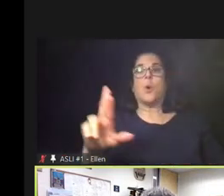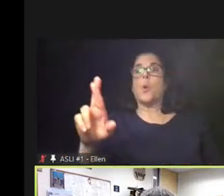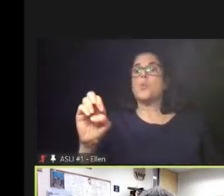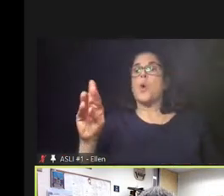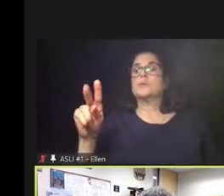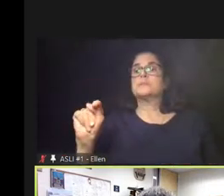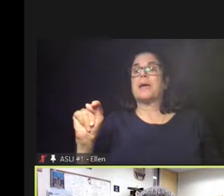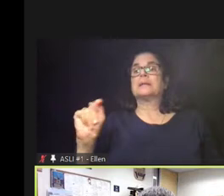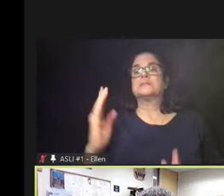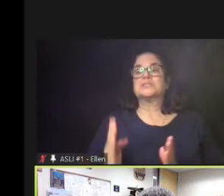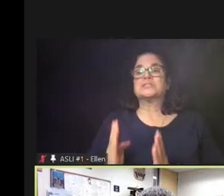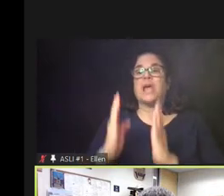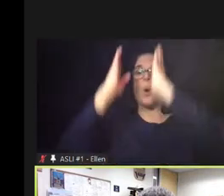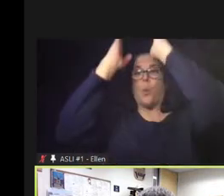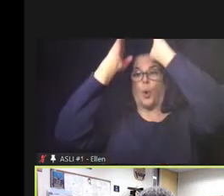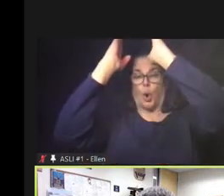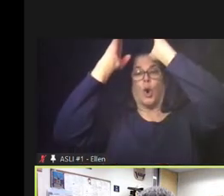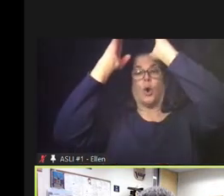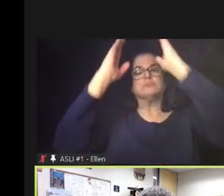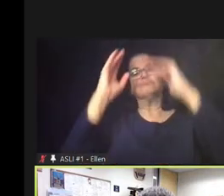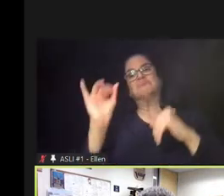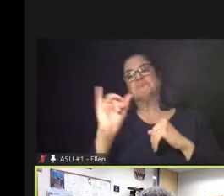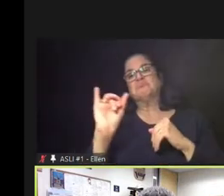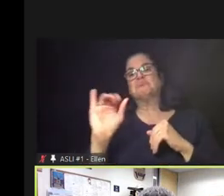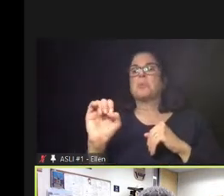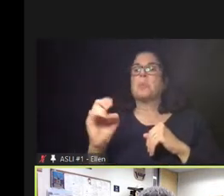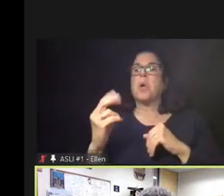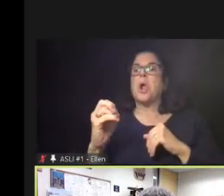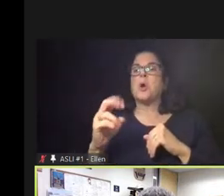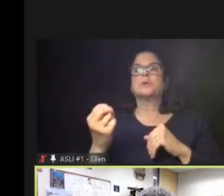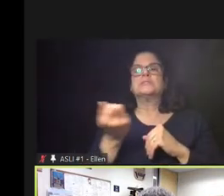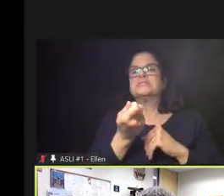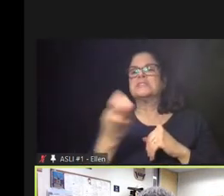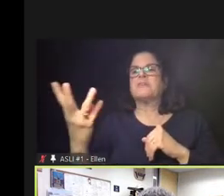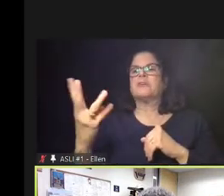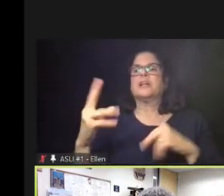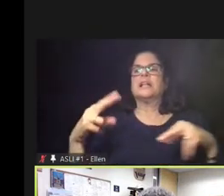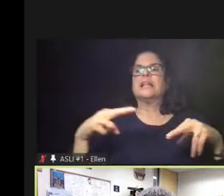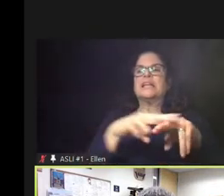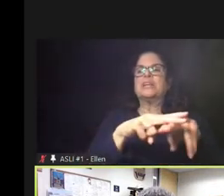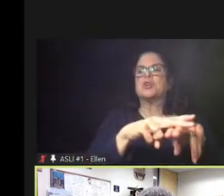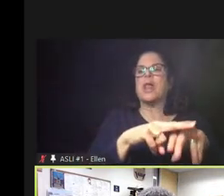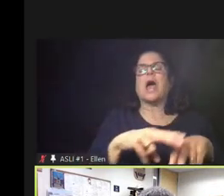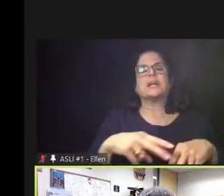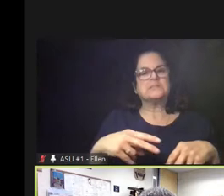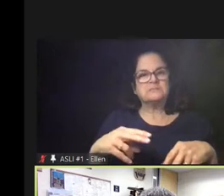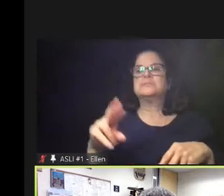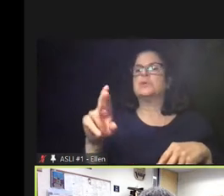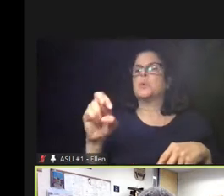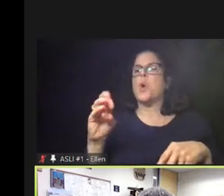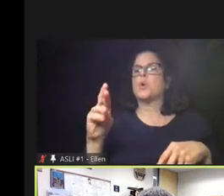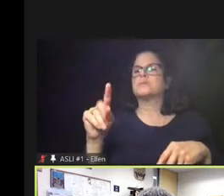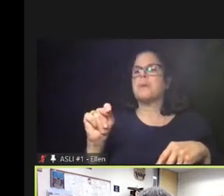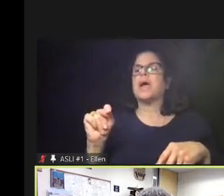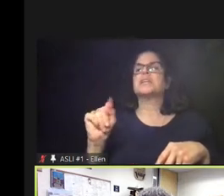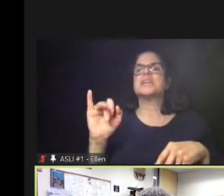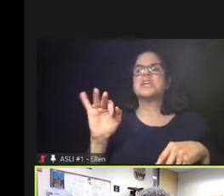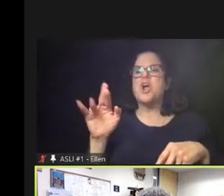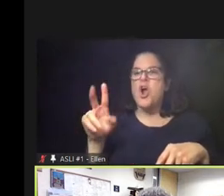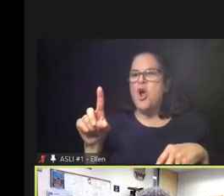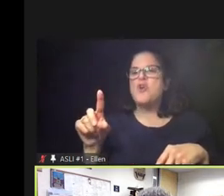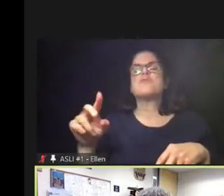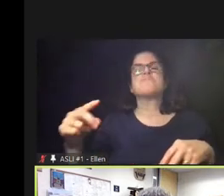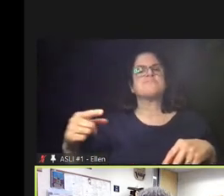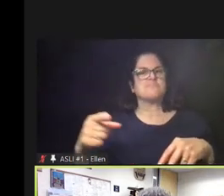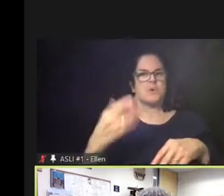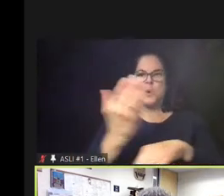This is similar to a lot of the other ones I've shown you, especially O'Hare. It operates multiple interlockings, including the main interlockings around the Rosemont Yard. As part of the renovation, we